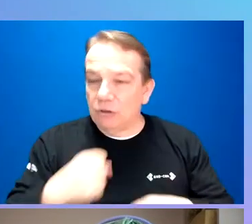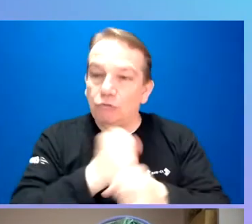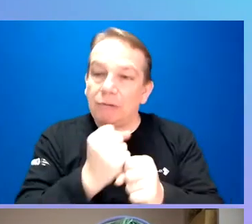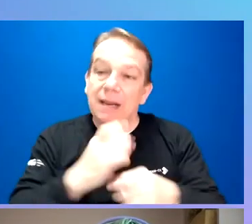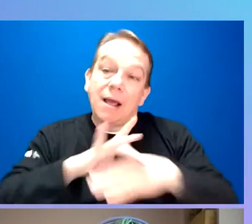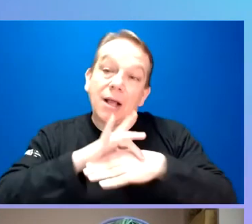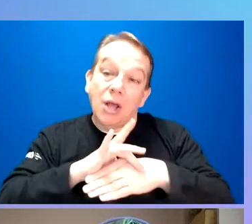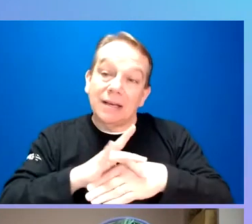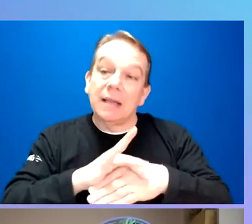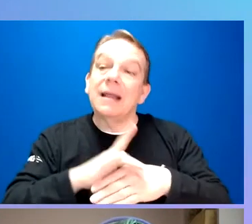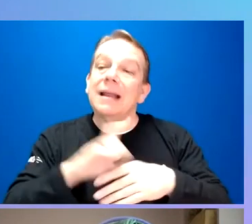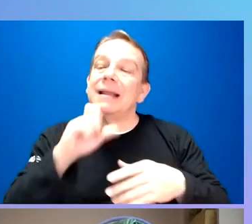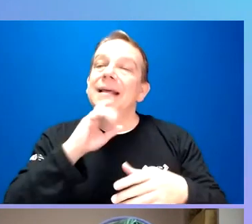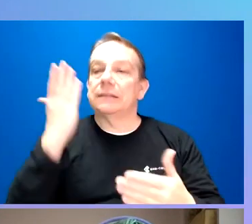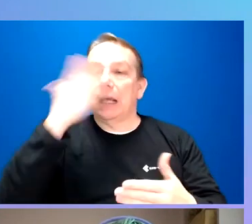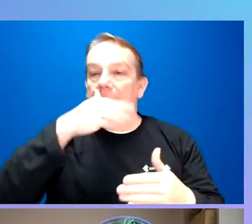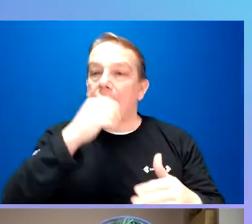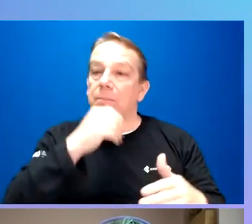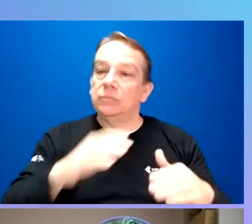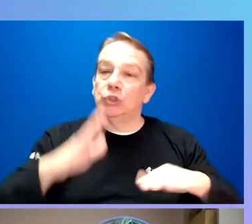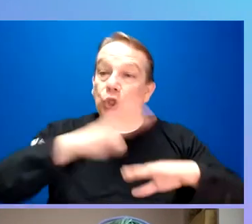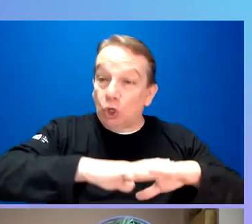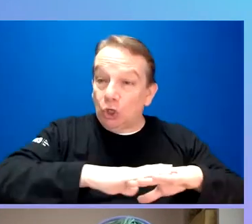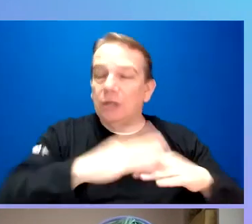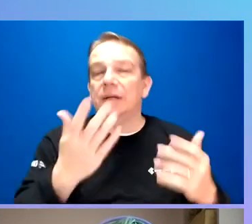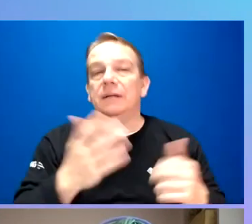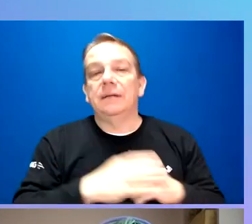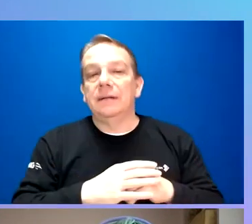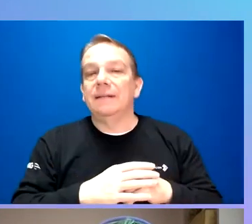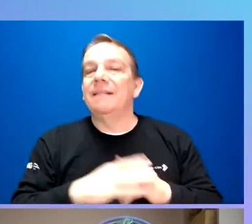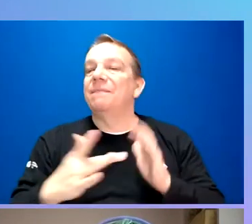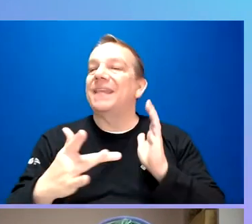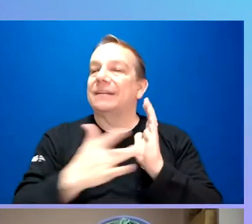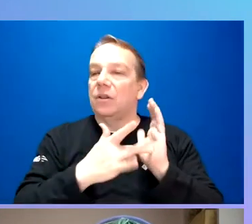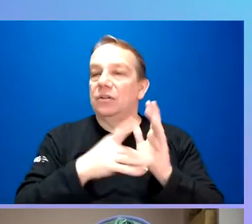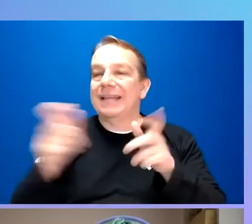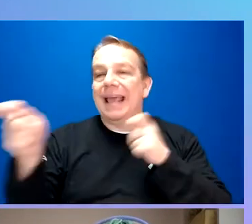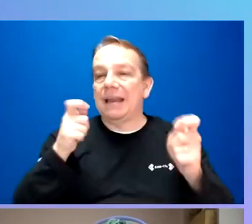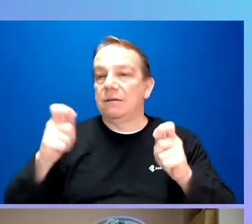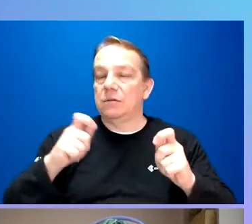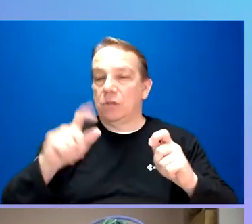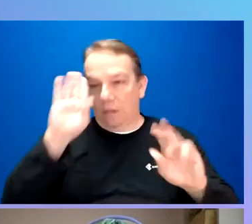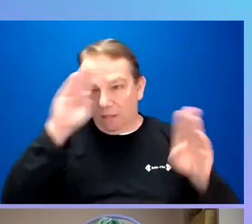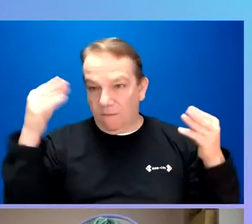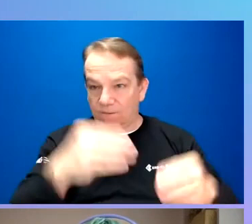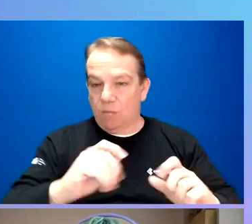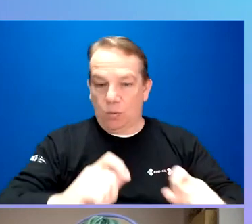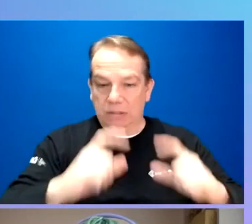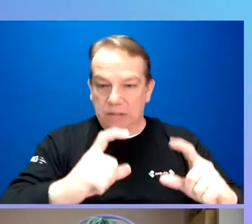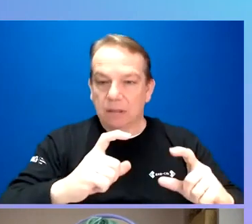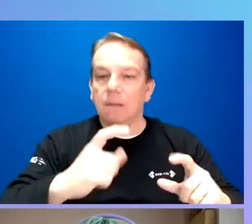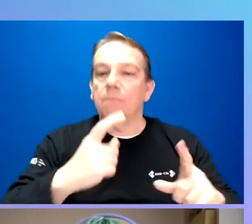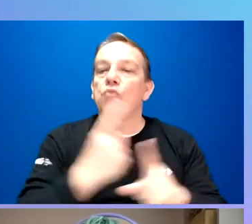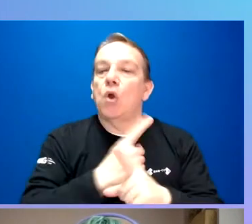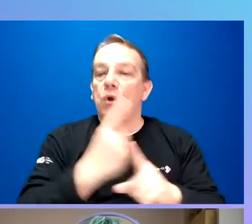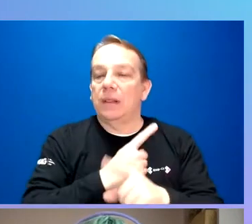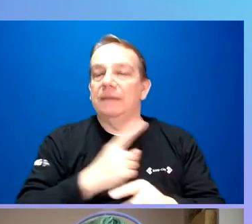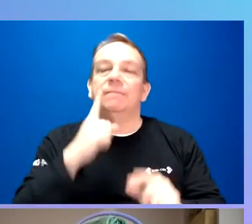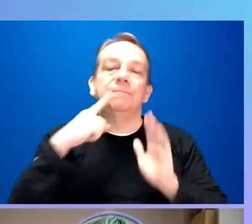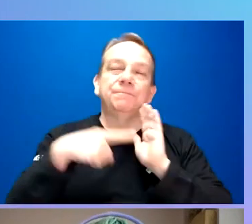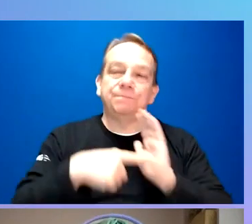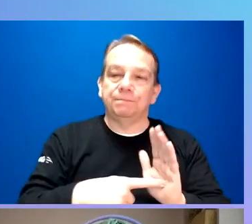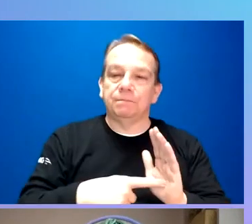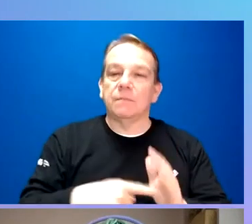content that is obscured, the assistive technologies still handle the focus properly. So we have two examples here, one of